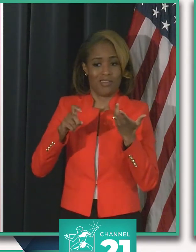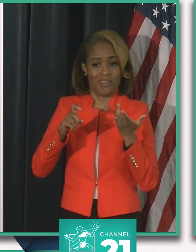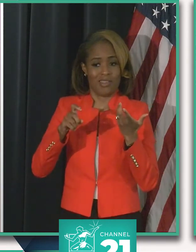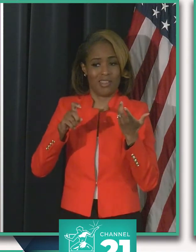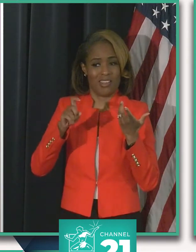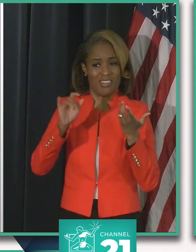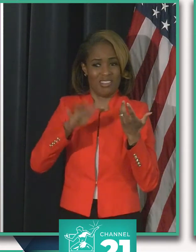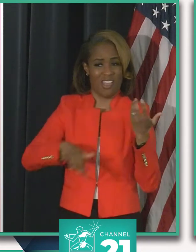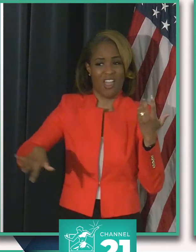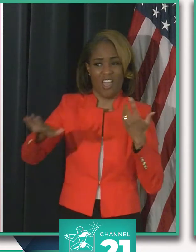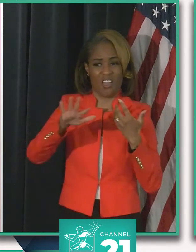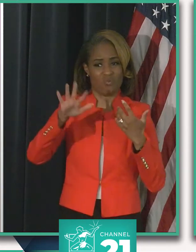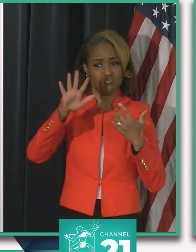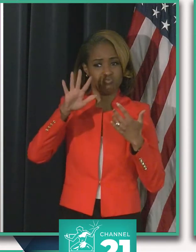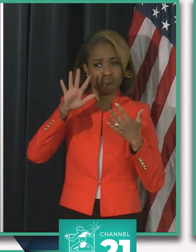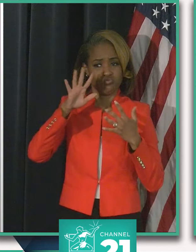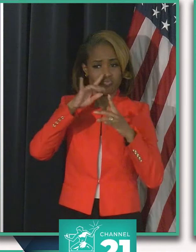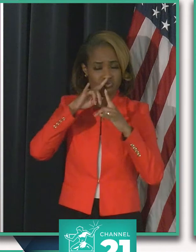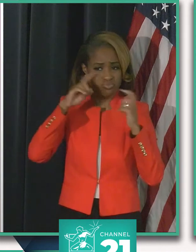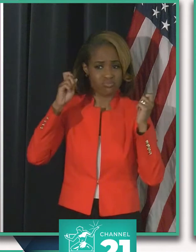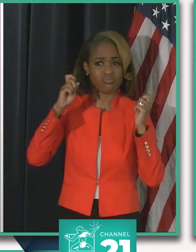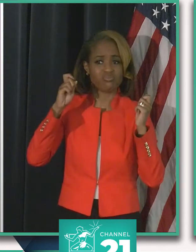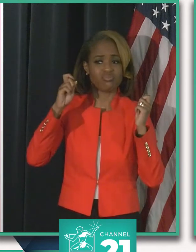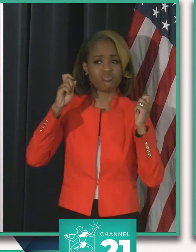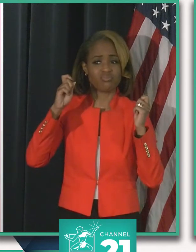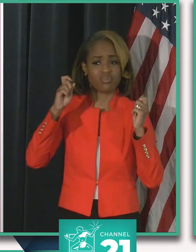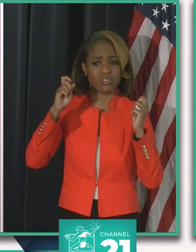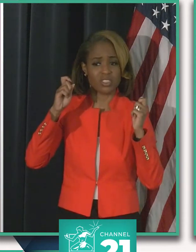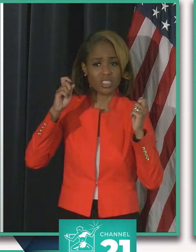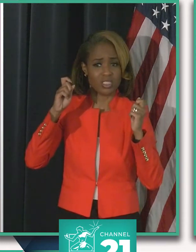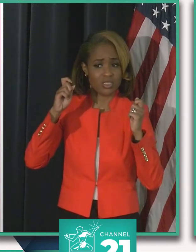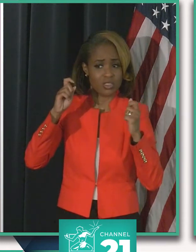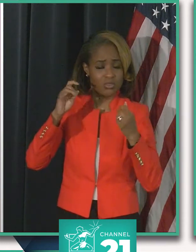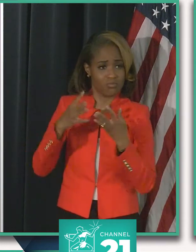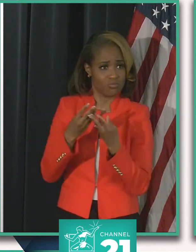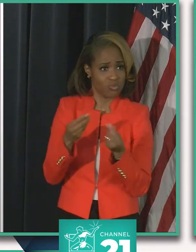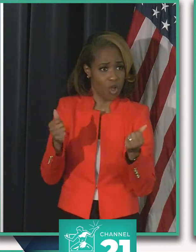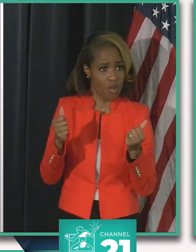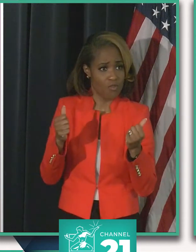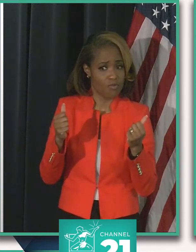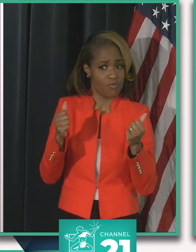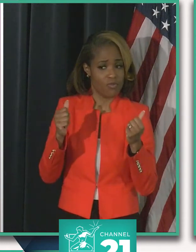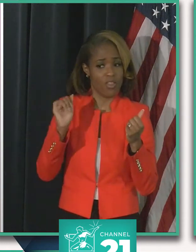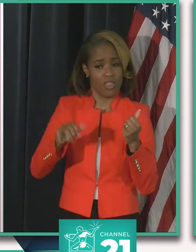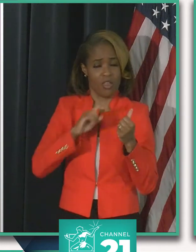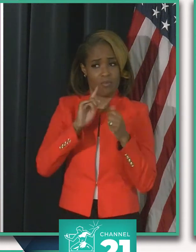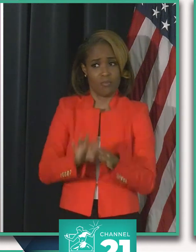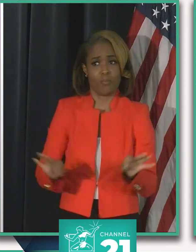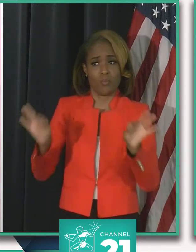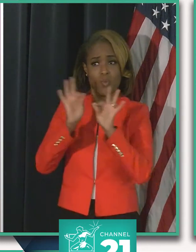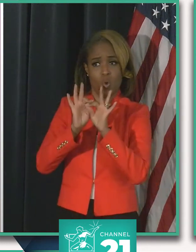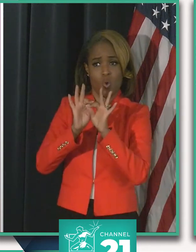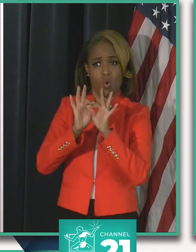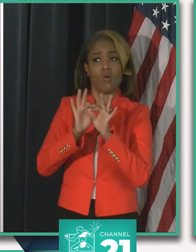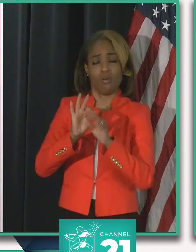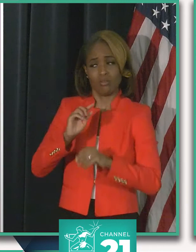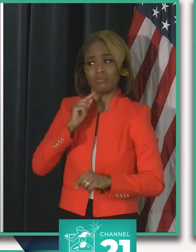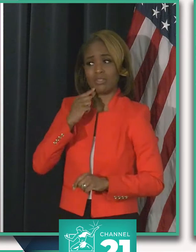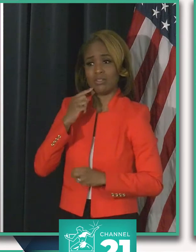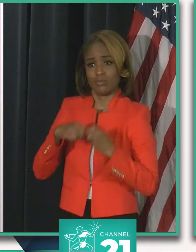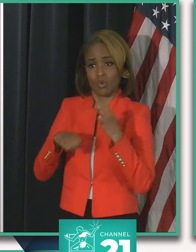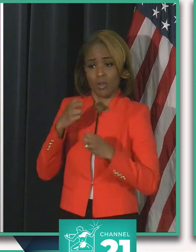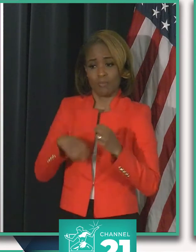blight. You really need to enforce this blight. It is so important and serious.